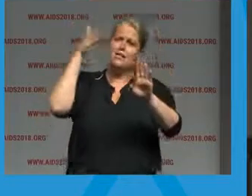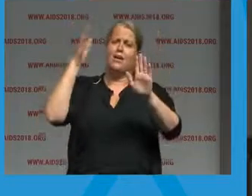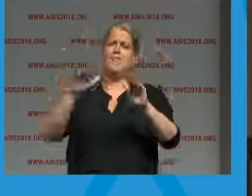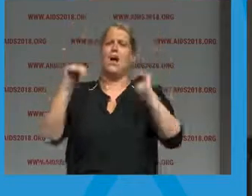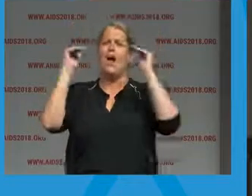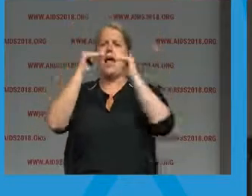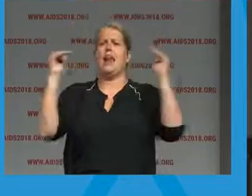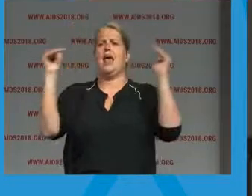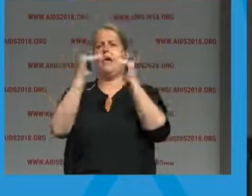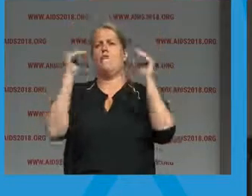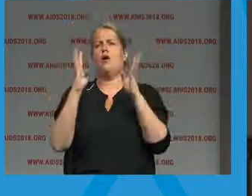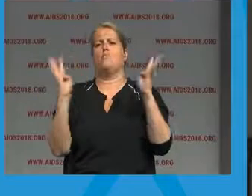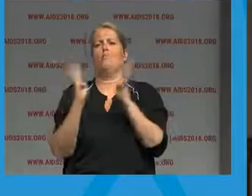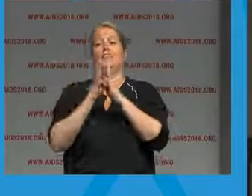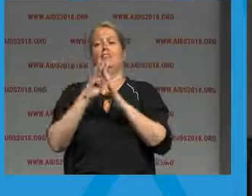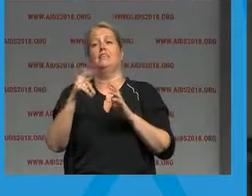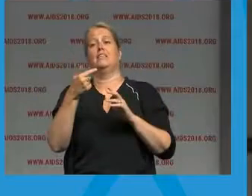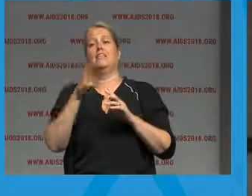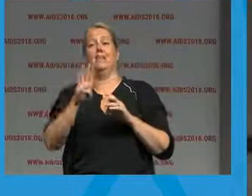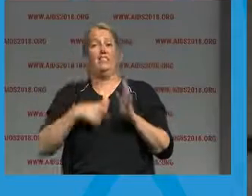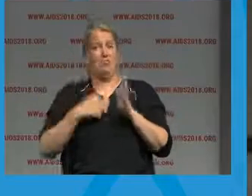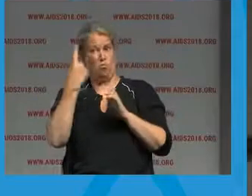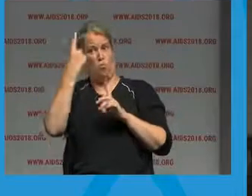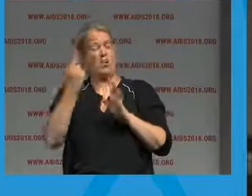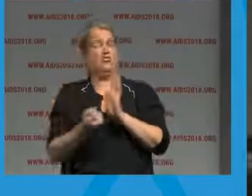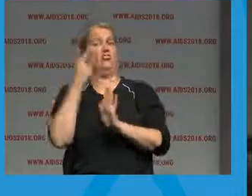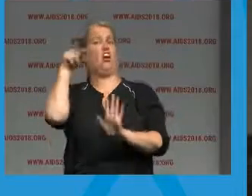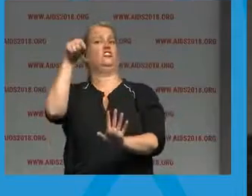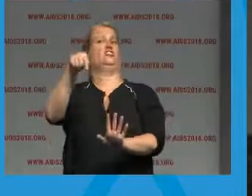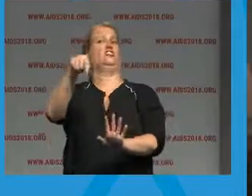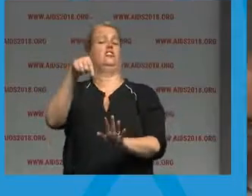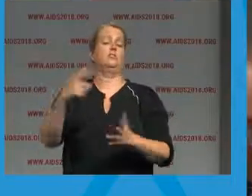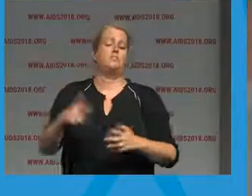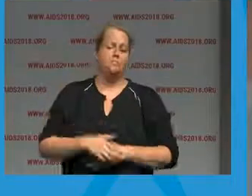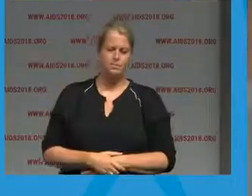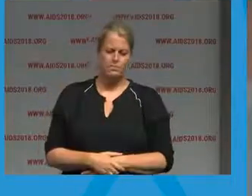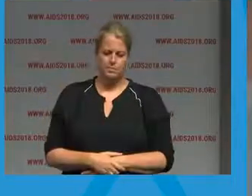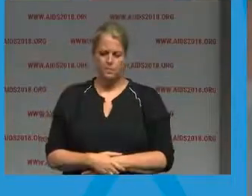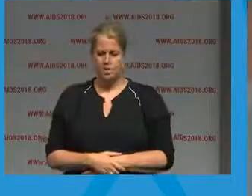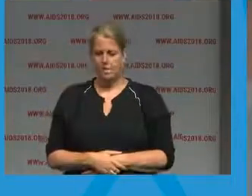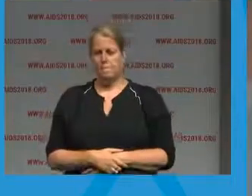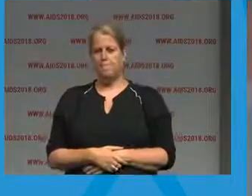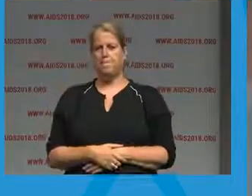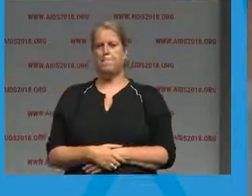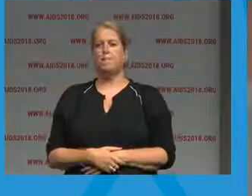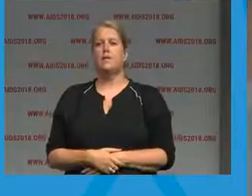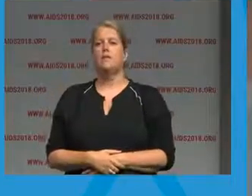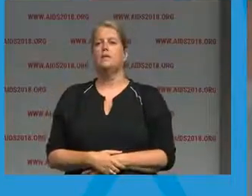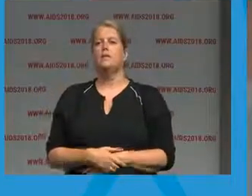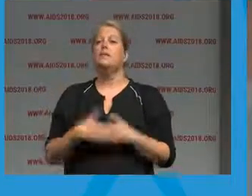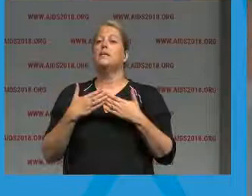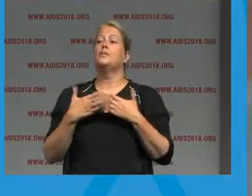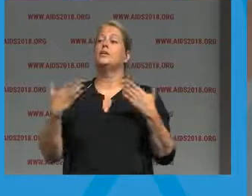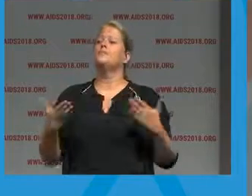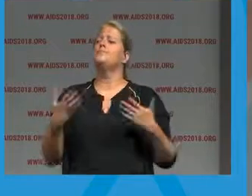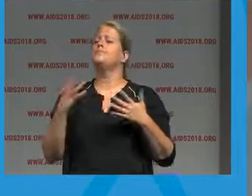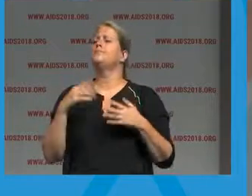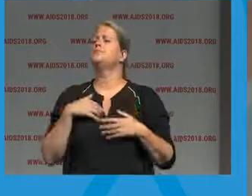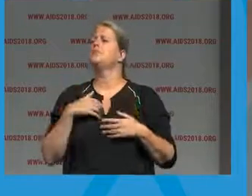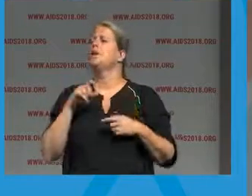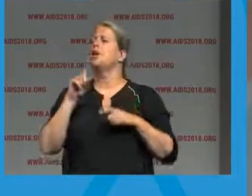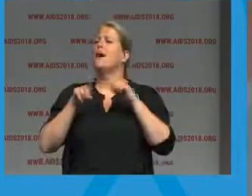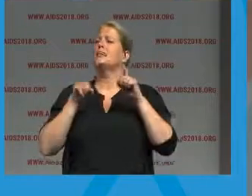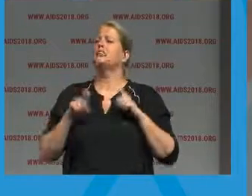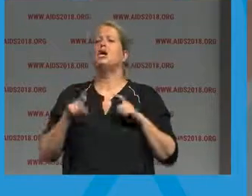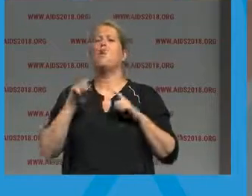we're not going to get this chance again. Thank you. Thank you, Blessy. Very good. Let's turn to the questions. We'll take 3 questions